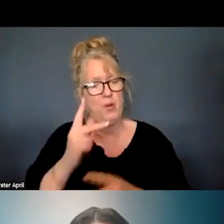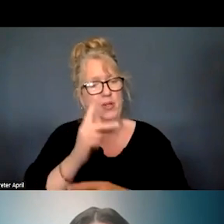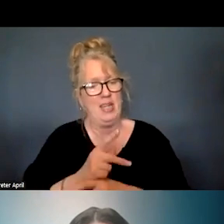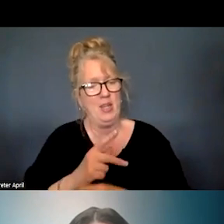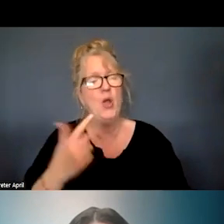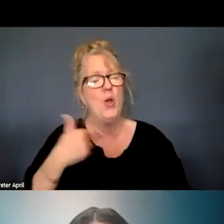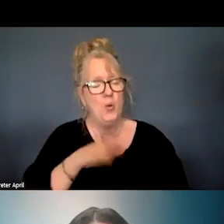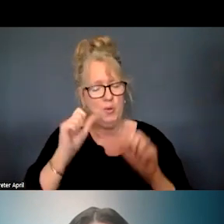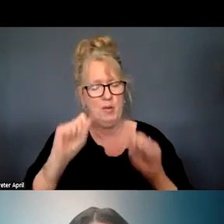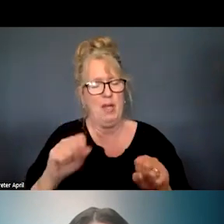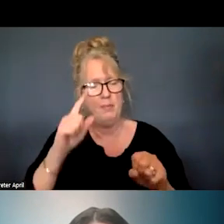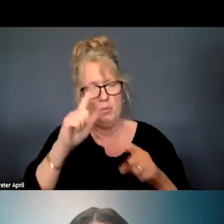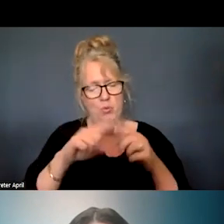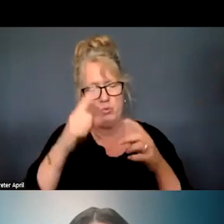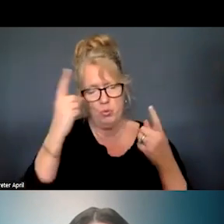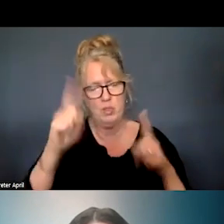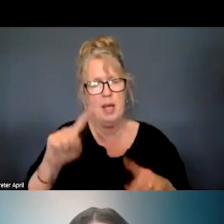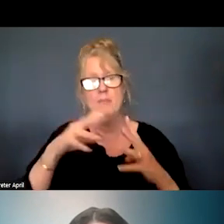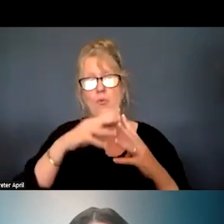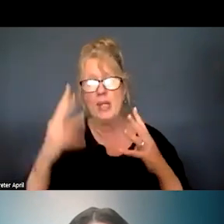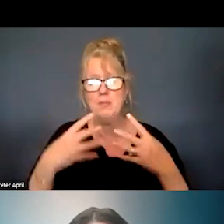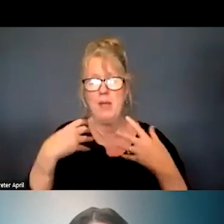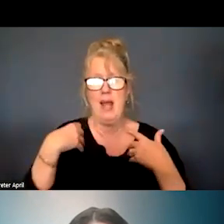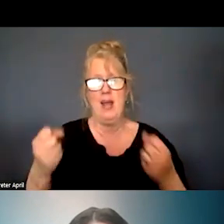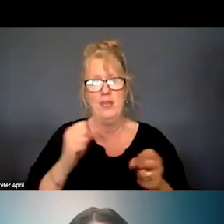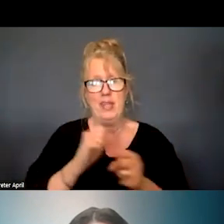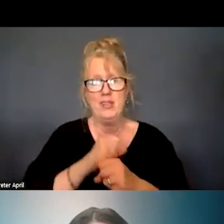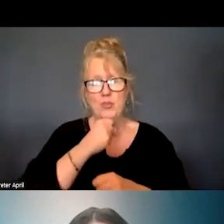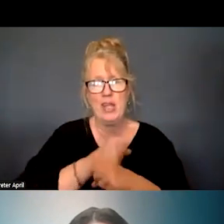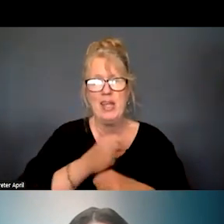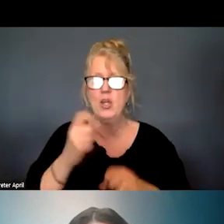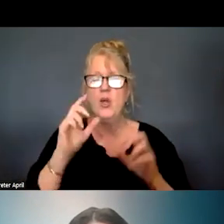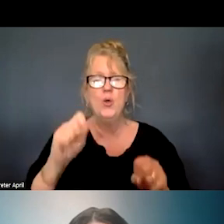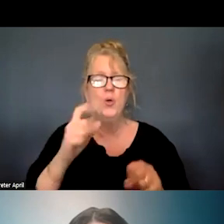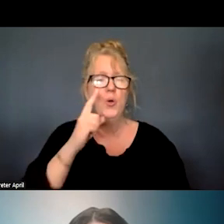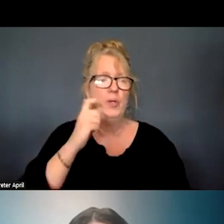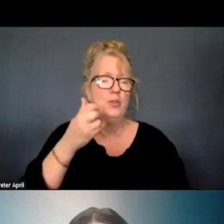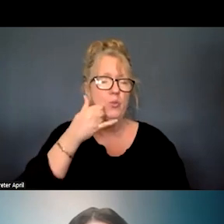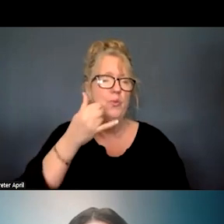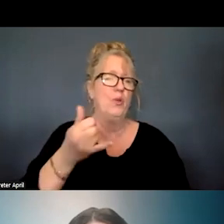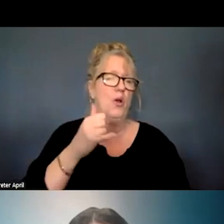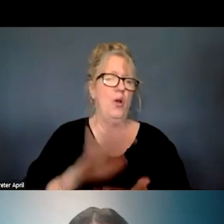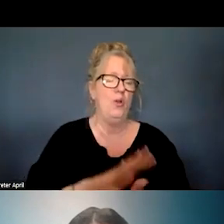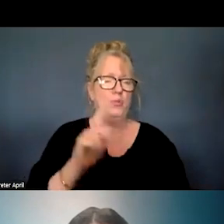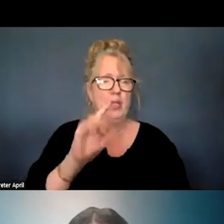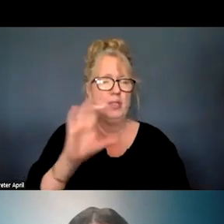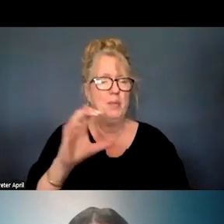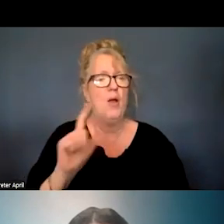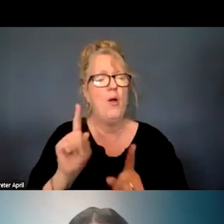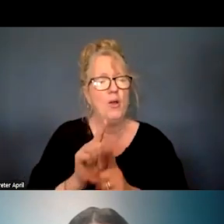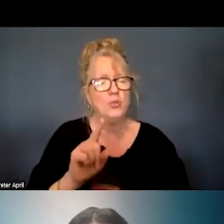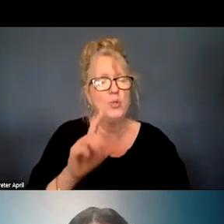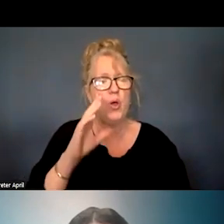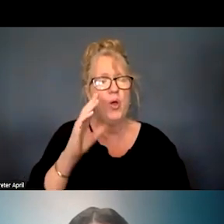we were able to collaborate with Rainbow Health and create a platform where we could do call documentation and then also